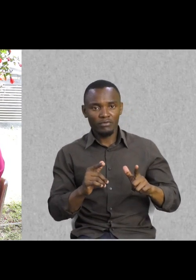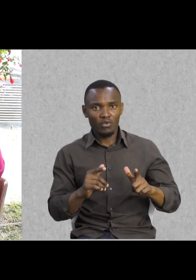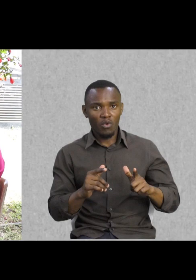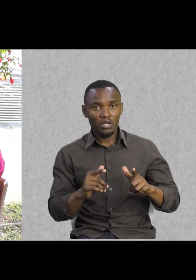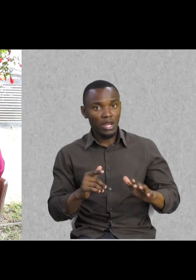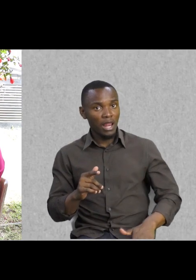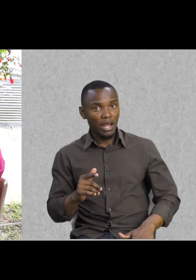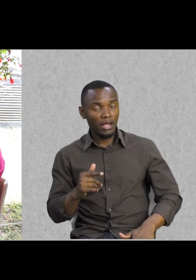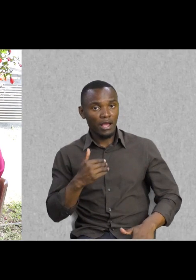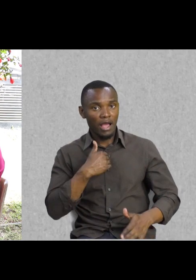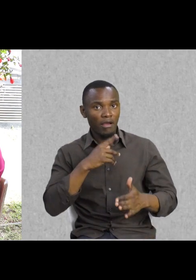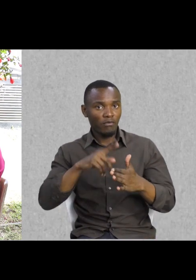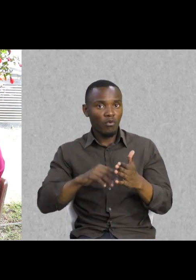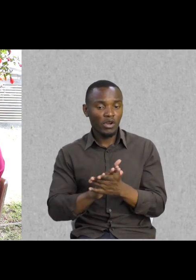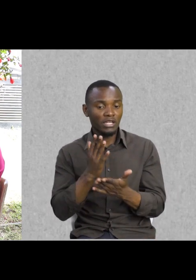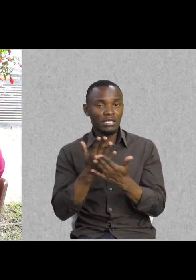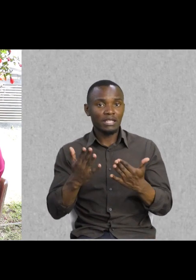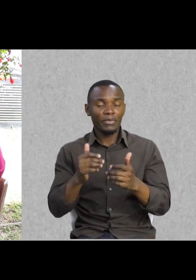an implant. I have